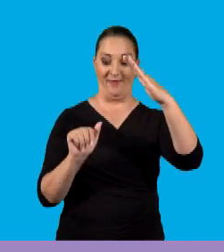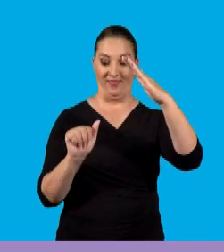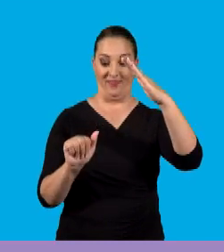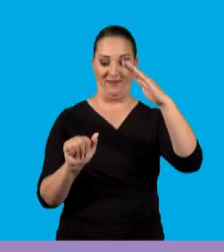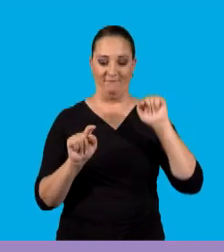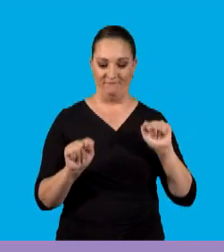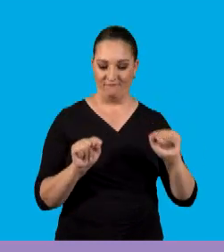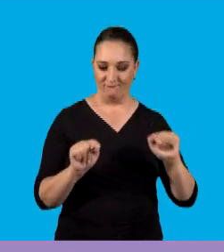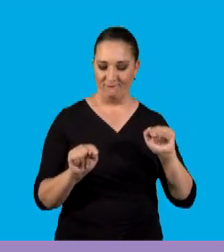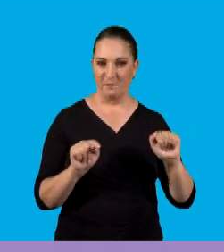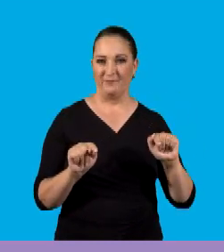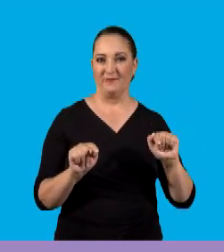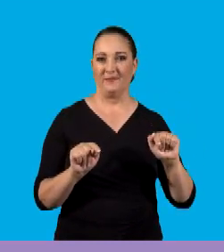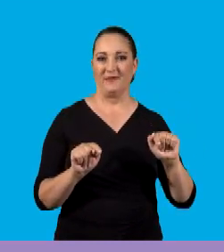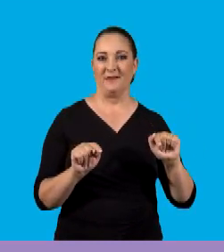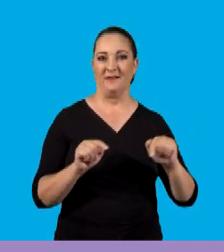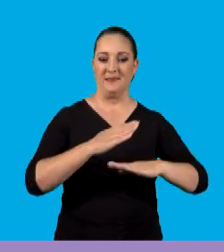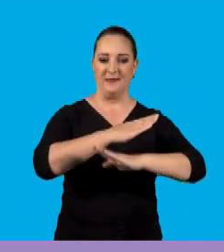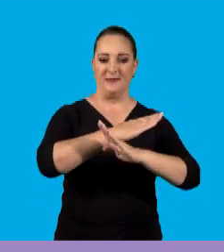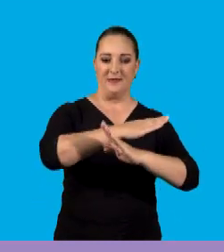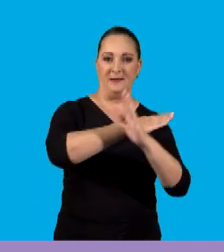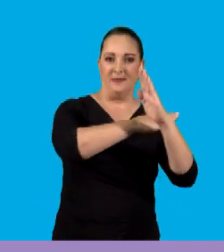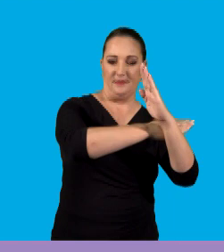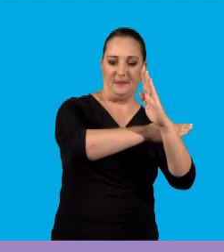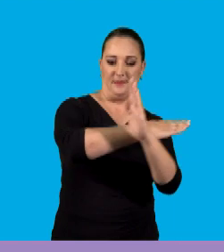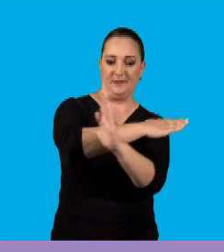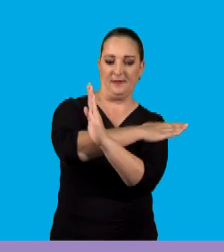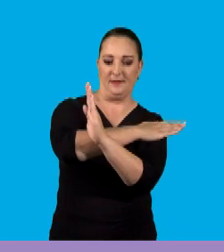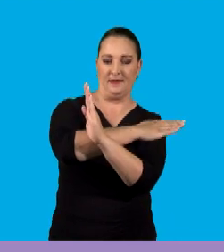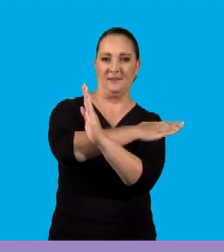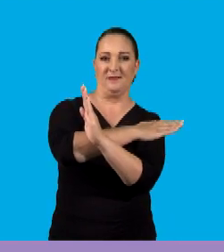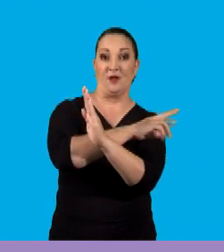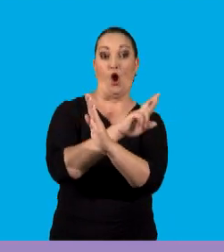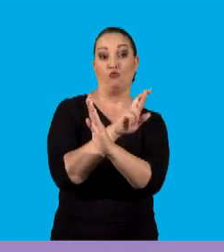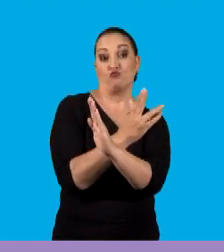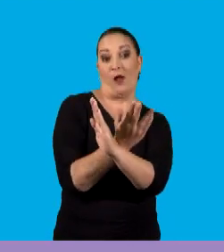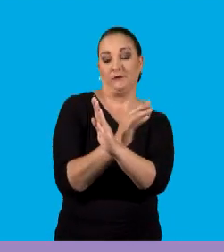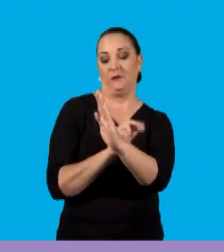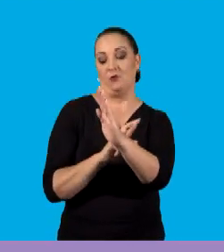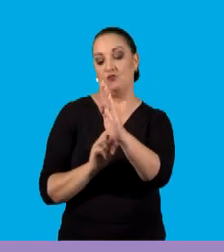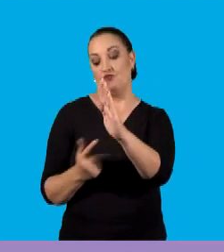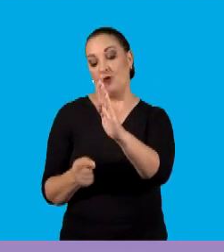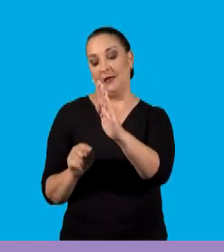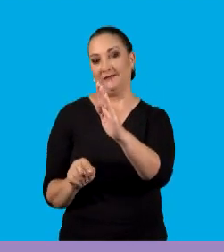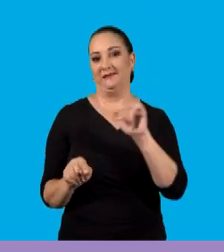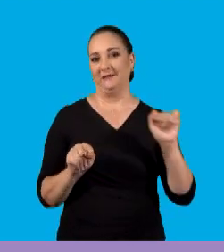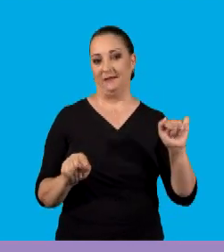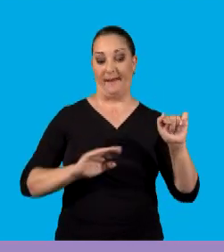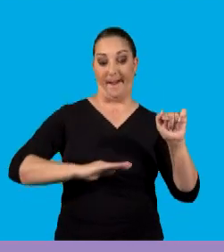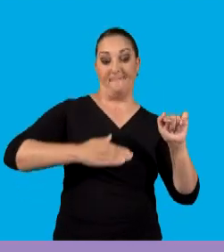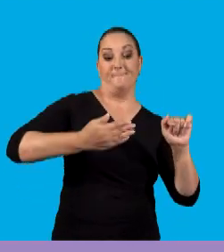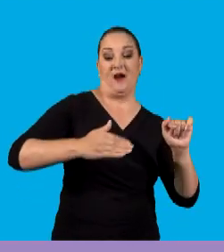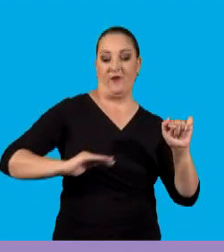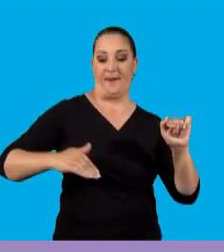you would realize that those two angles are in the same position. They are on the right-hand side of the